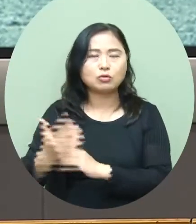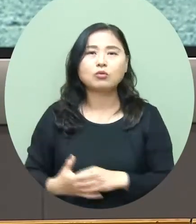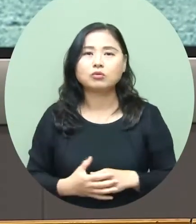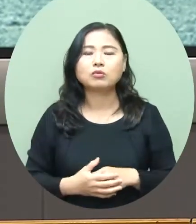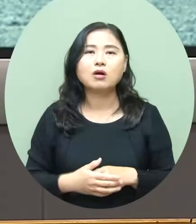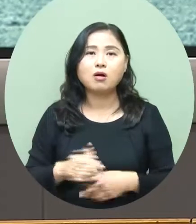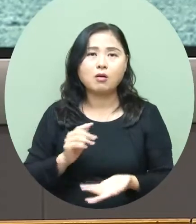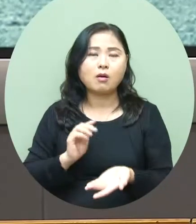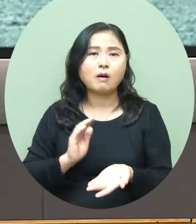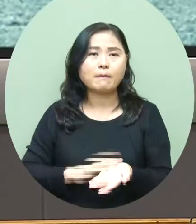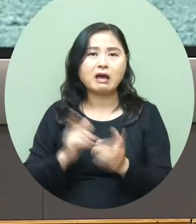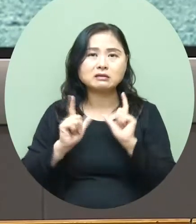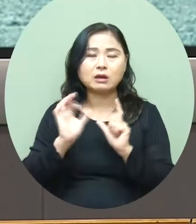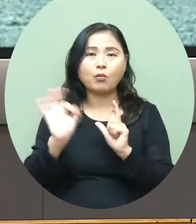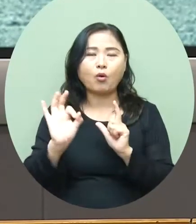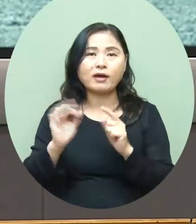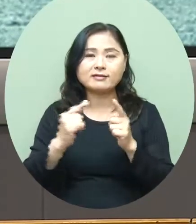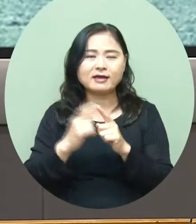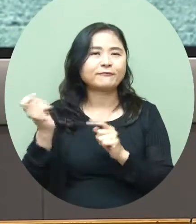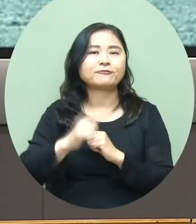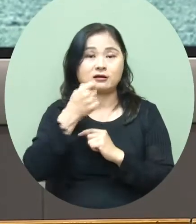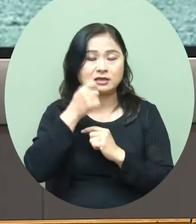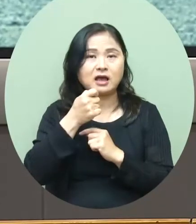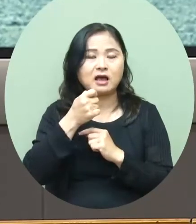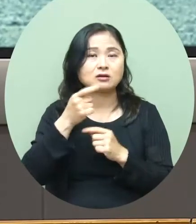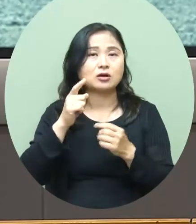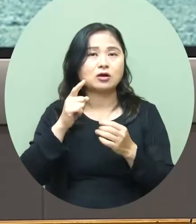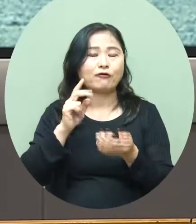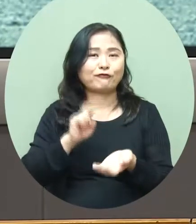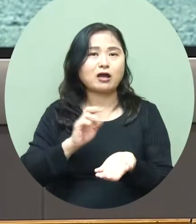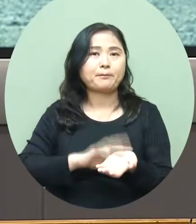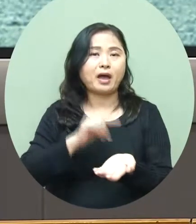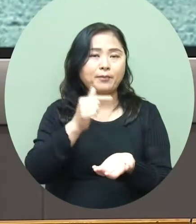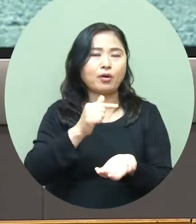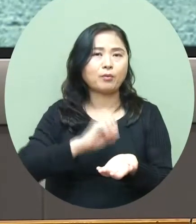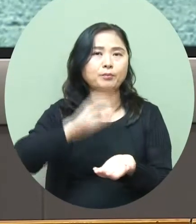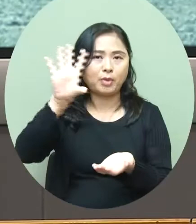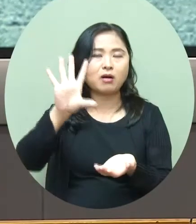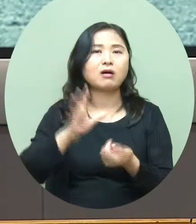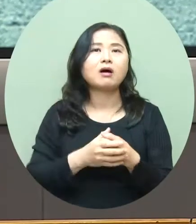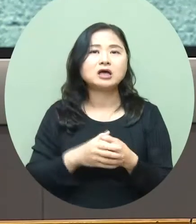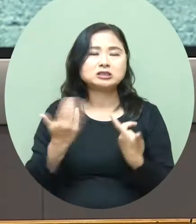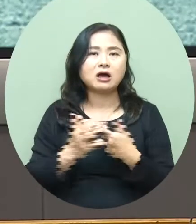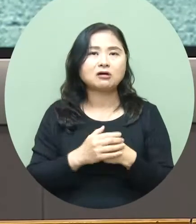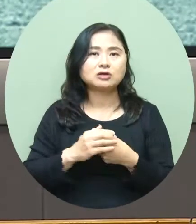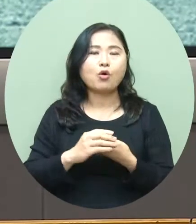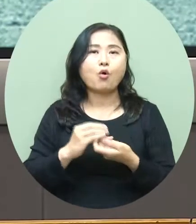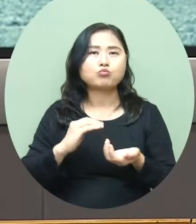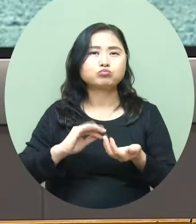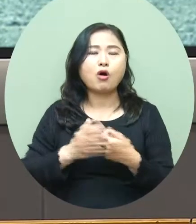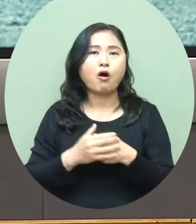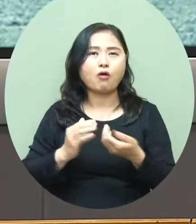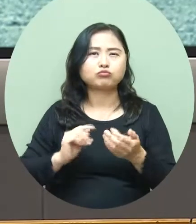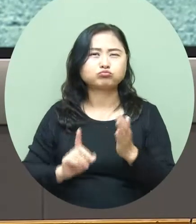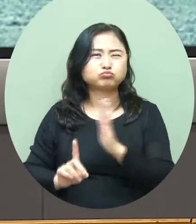Over the past 2 days, there has been an increase in asymptomatic patients who did an RAT test and submitted their positive